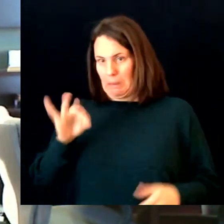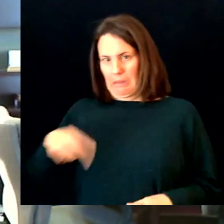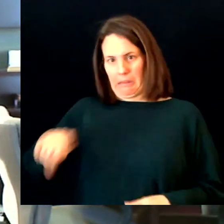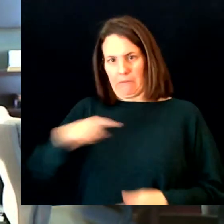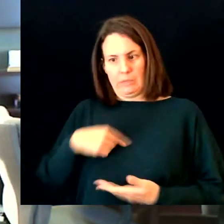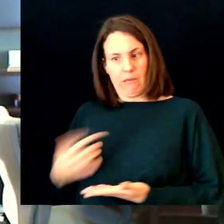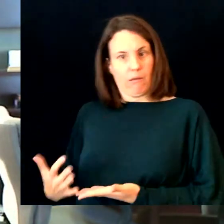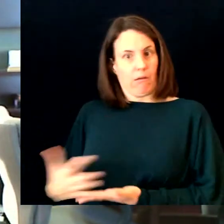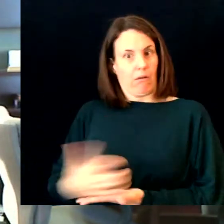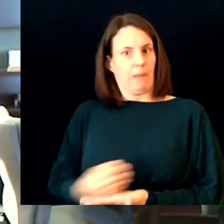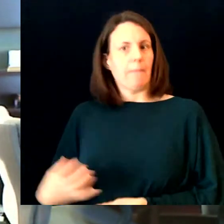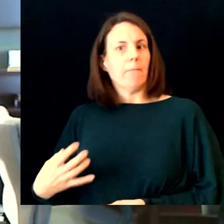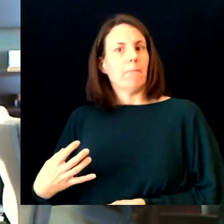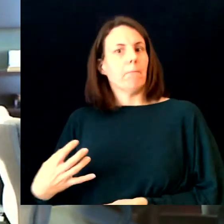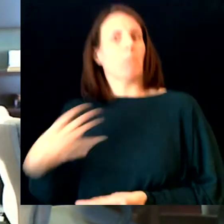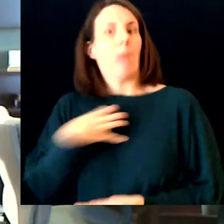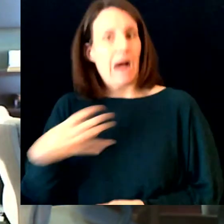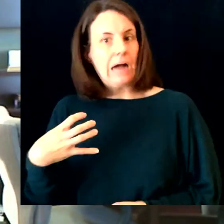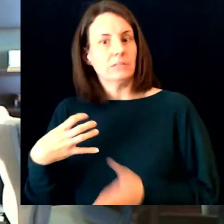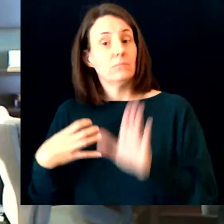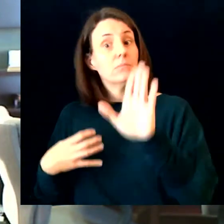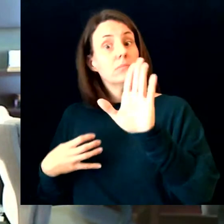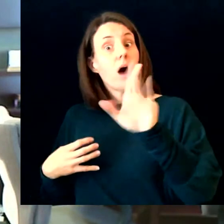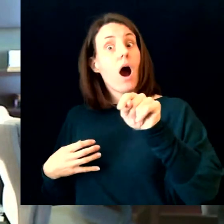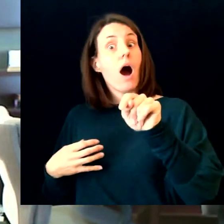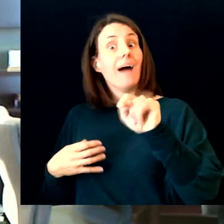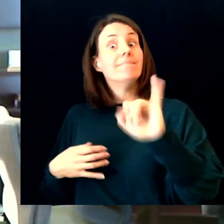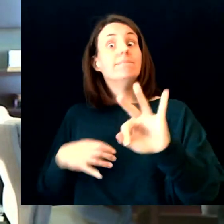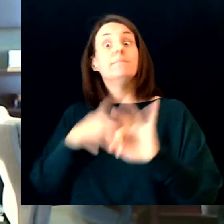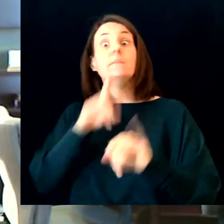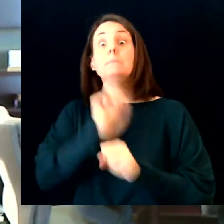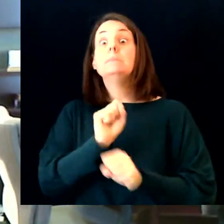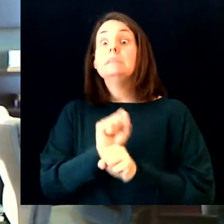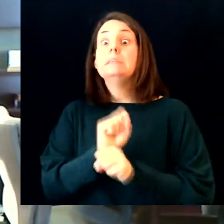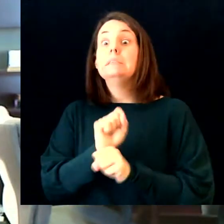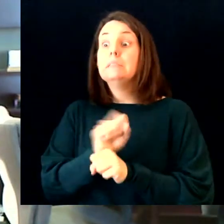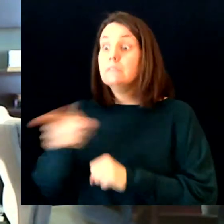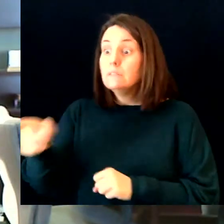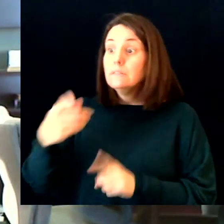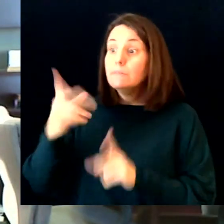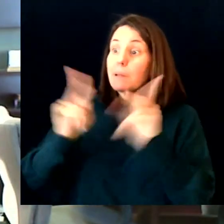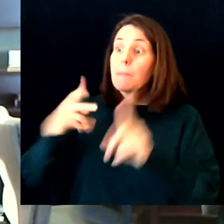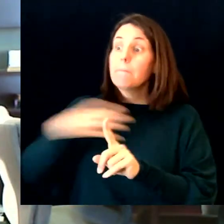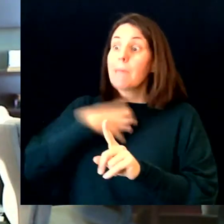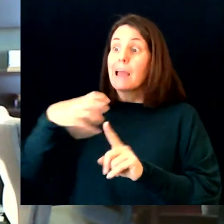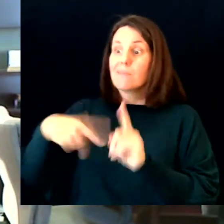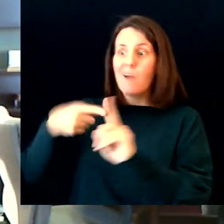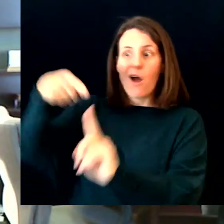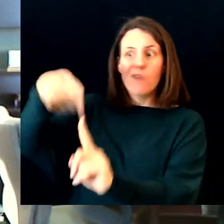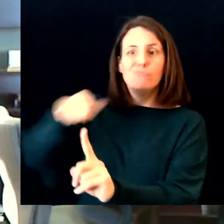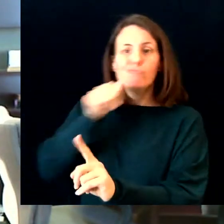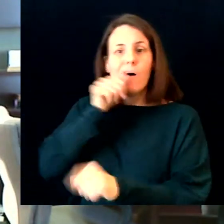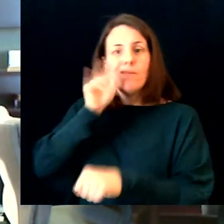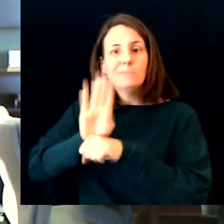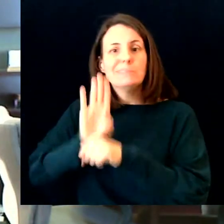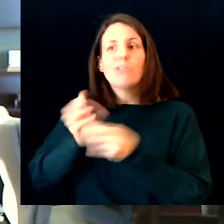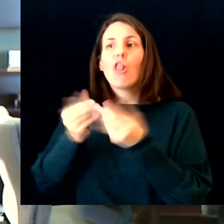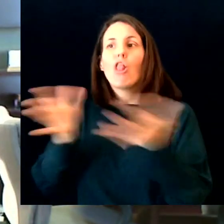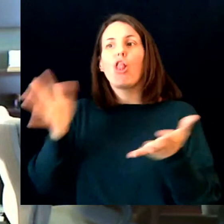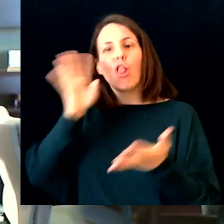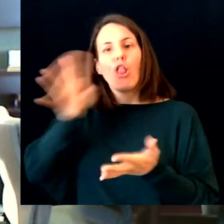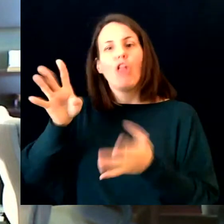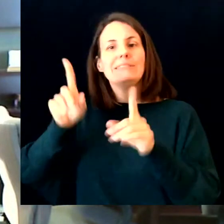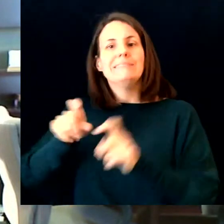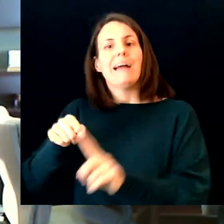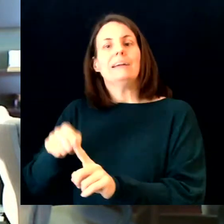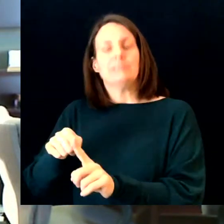our partners in the Office of Inspector General here at the Department of Health Services, our partners at the Wisconsin Department of Justice, to make sure that